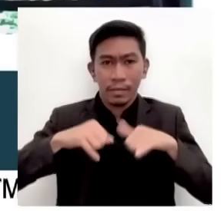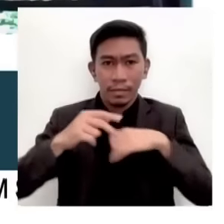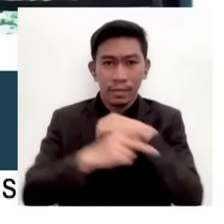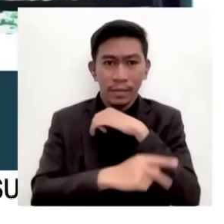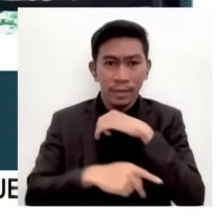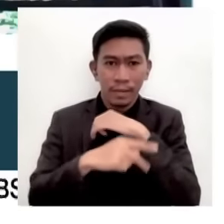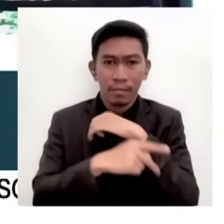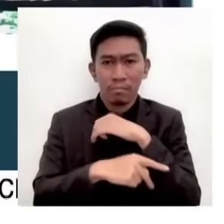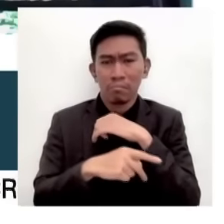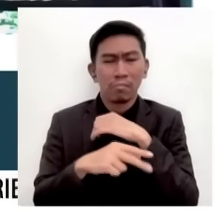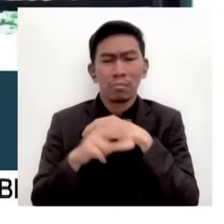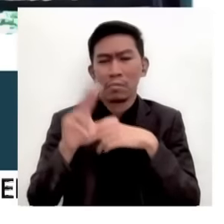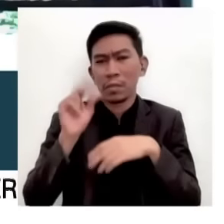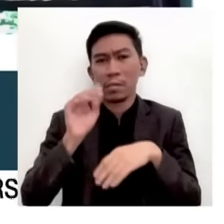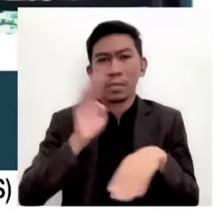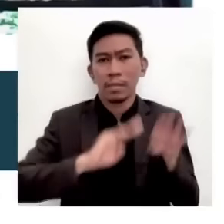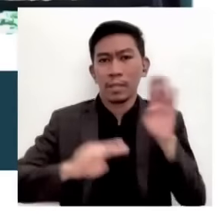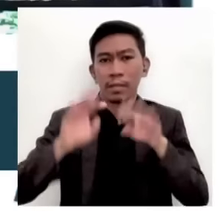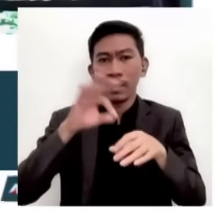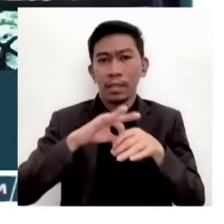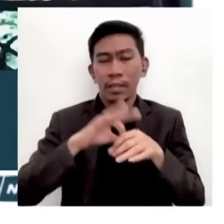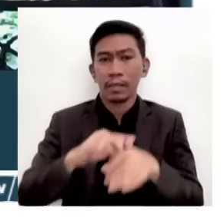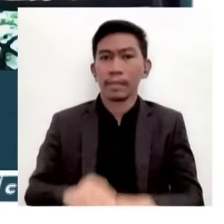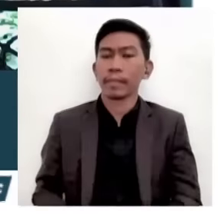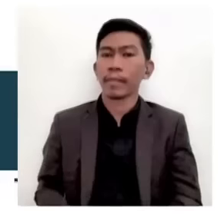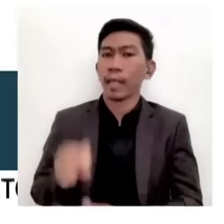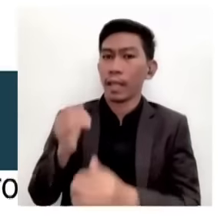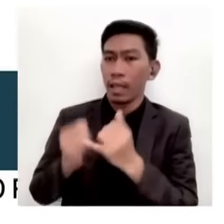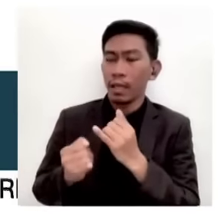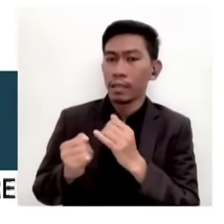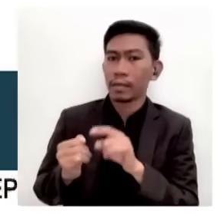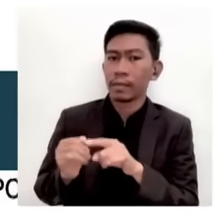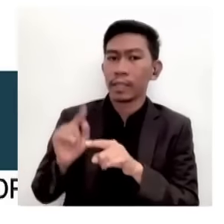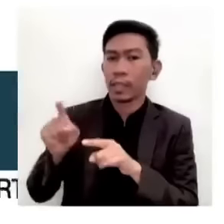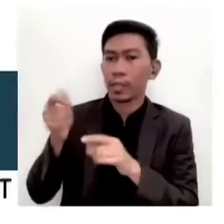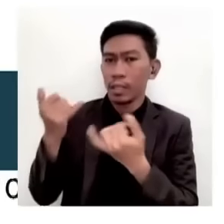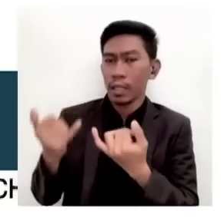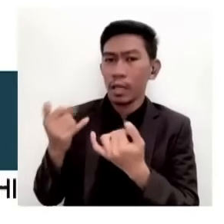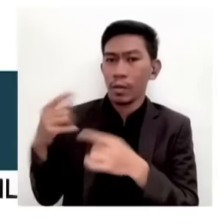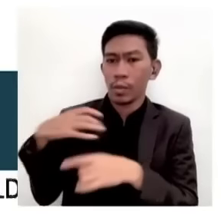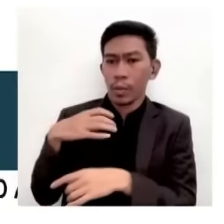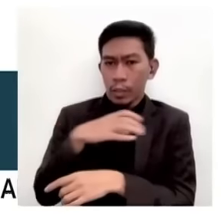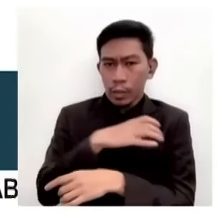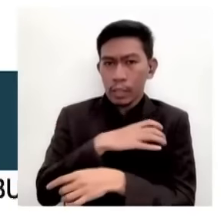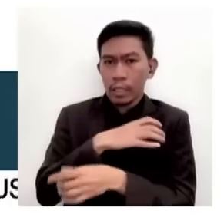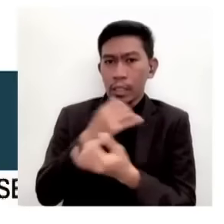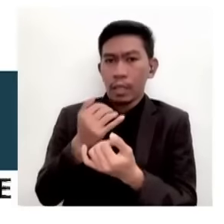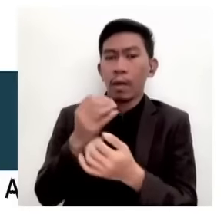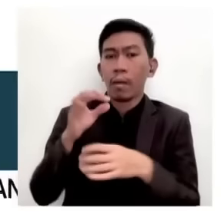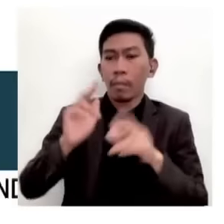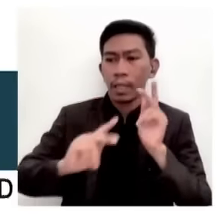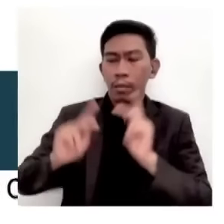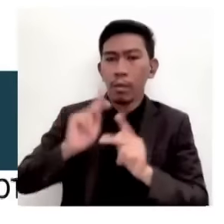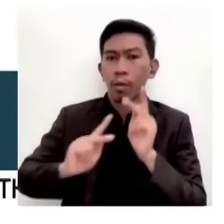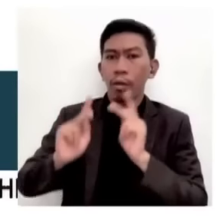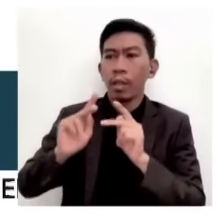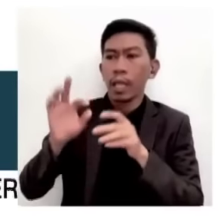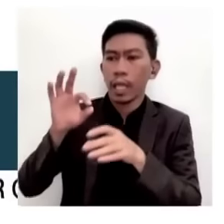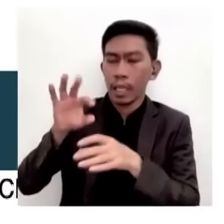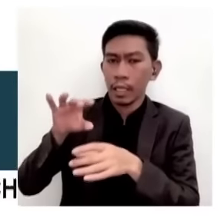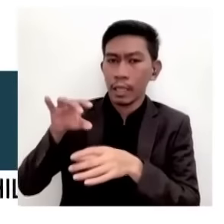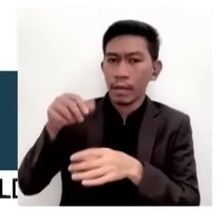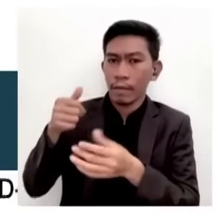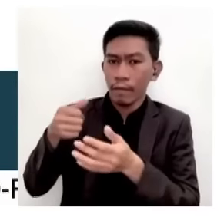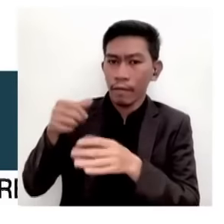problema dyan. Finally, you're a sitting official, Congressman Alvarez, elected by the people. You swore to preserve and defend